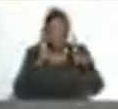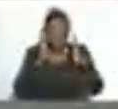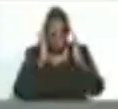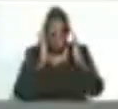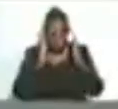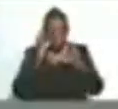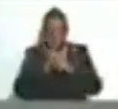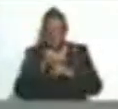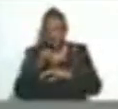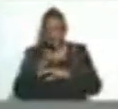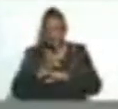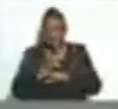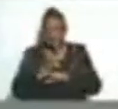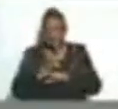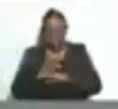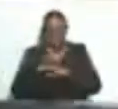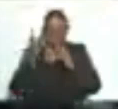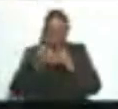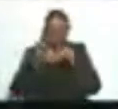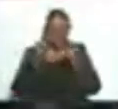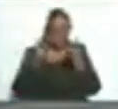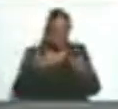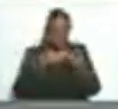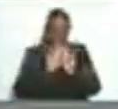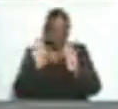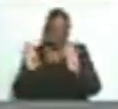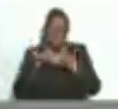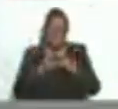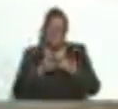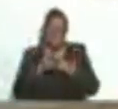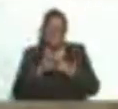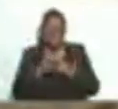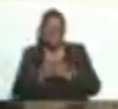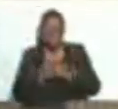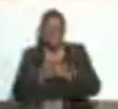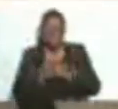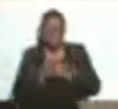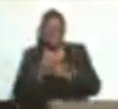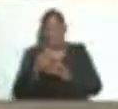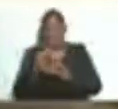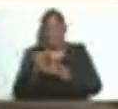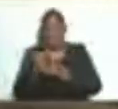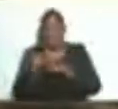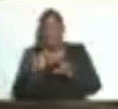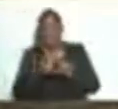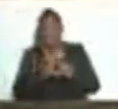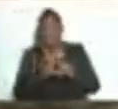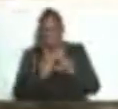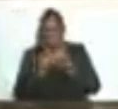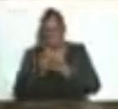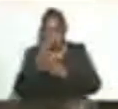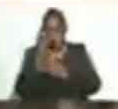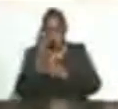on reopening the British Colonial Hotel as soon as possible. And this particularly as officials push to sustain growing